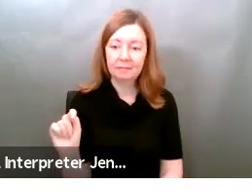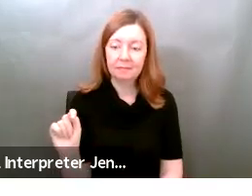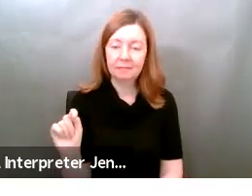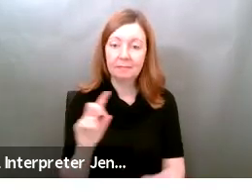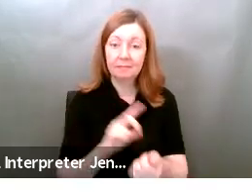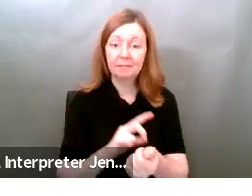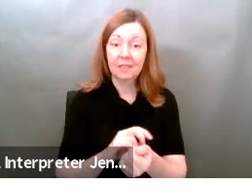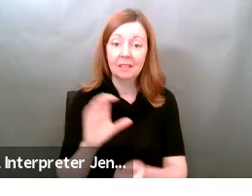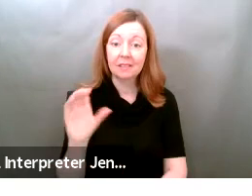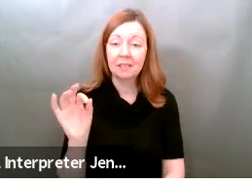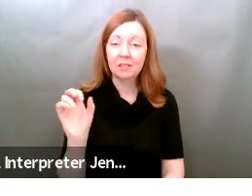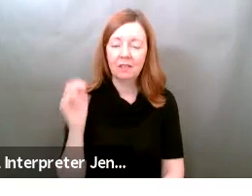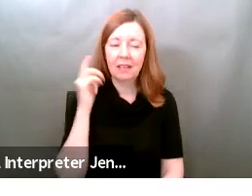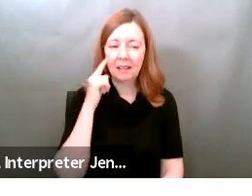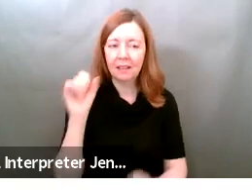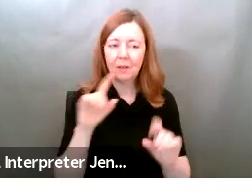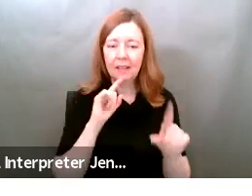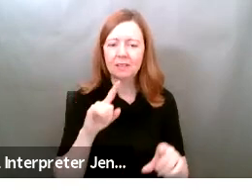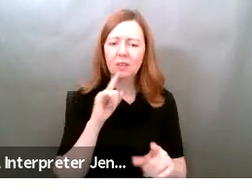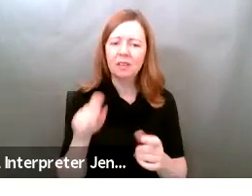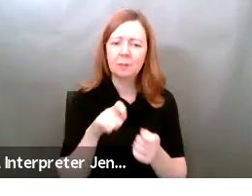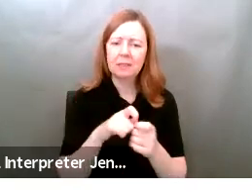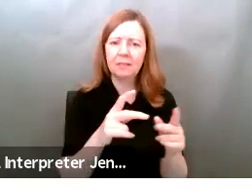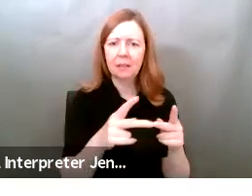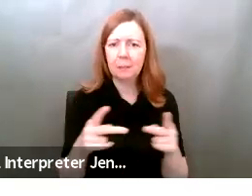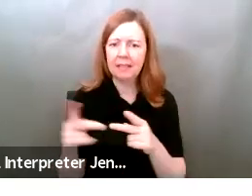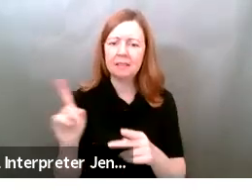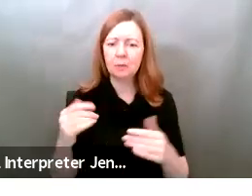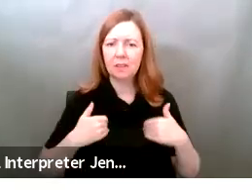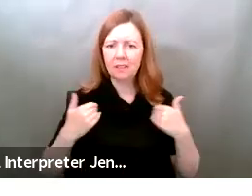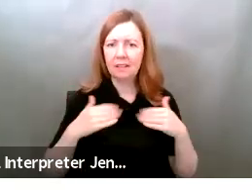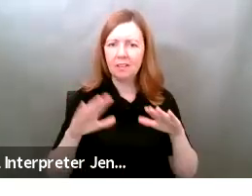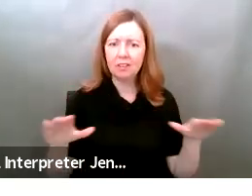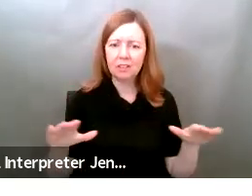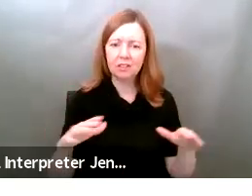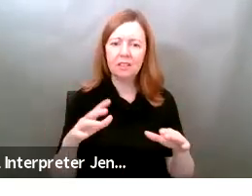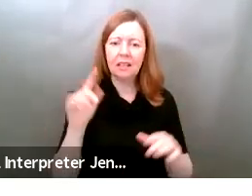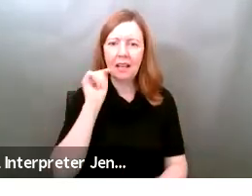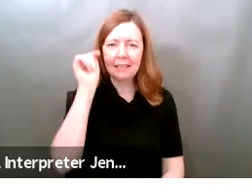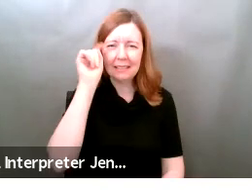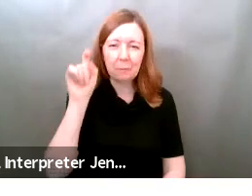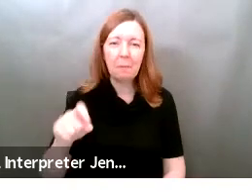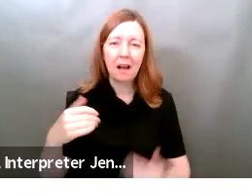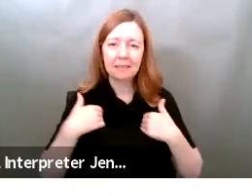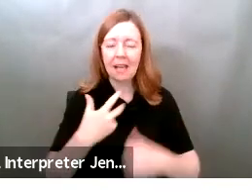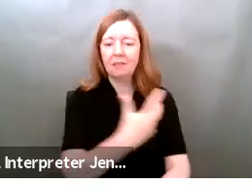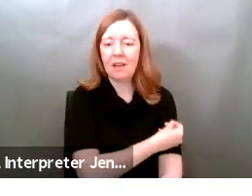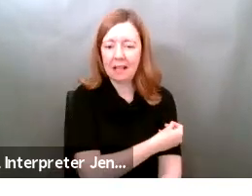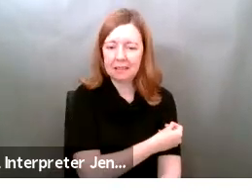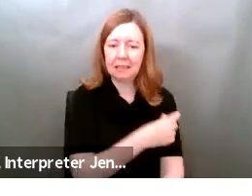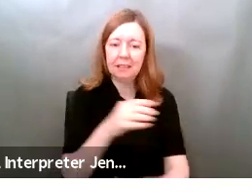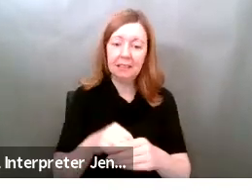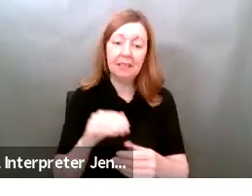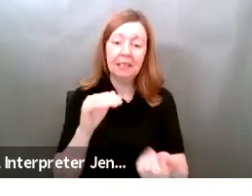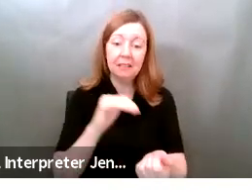Dr. Coffin, I think you'll be able to answer this. Are there specific places where younger children and teens have to be vaccinated? Do they have to be vaccinated in a